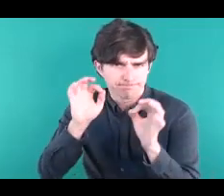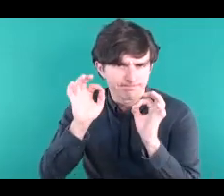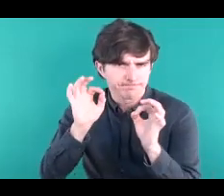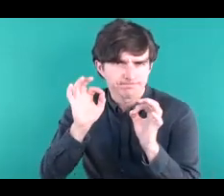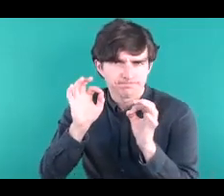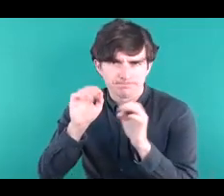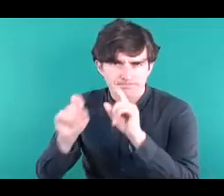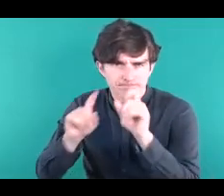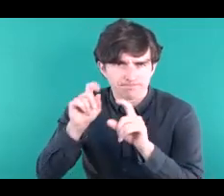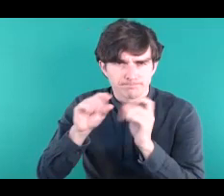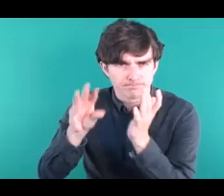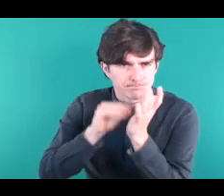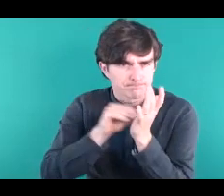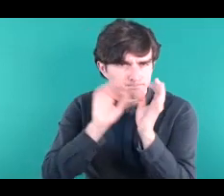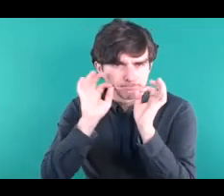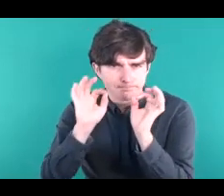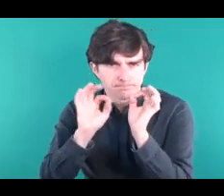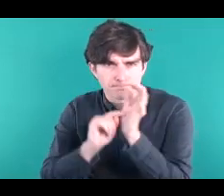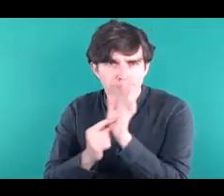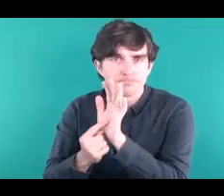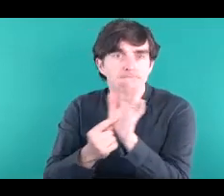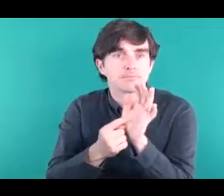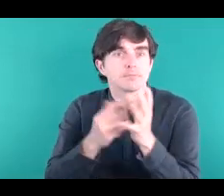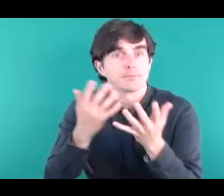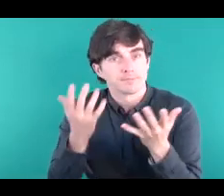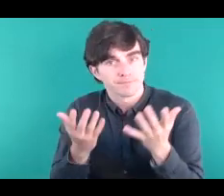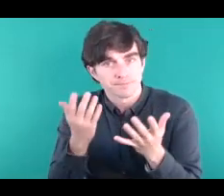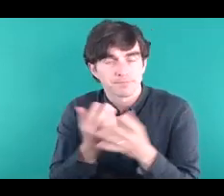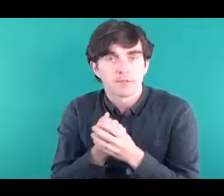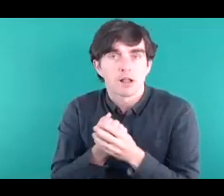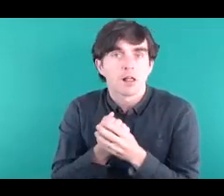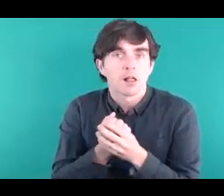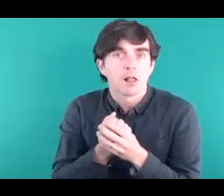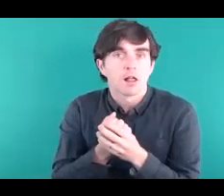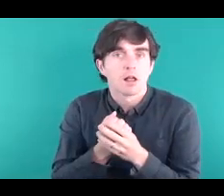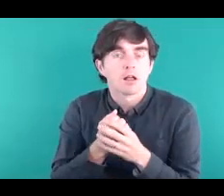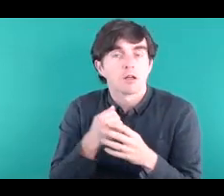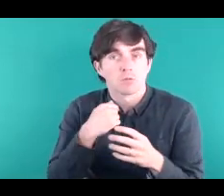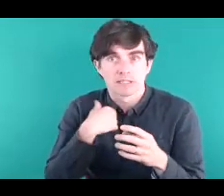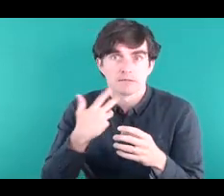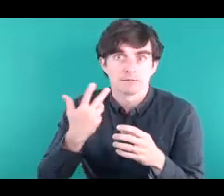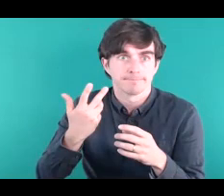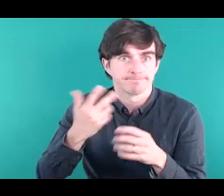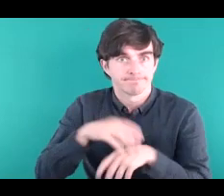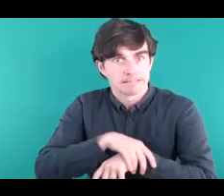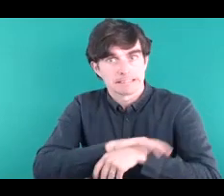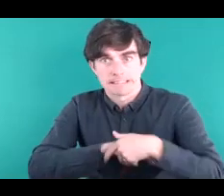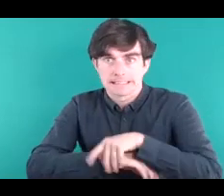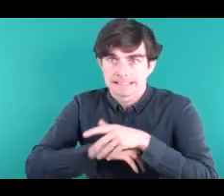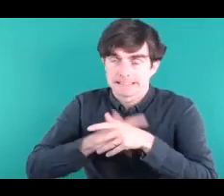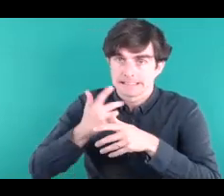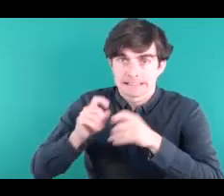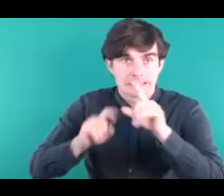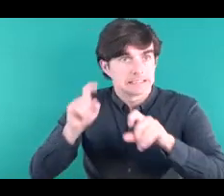do snowballing so that even in each provinces, we don't have